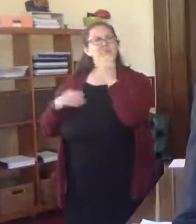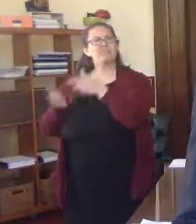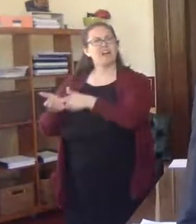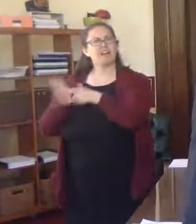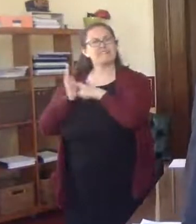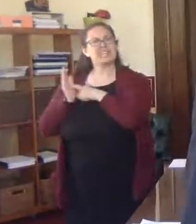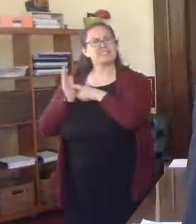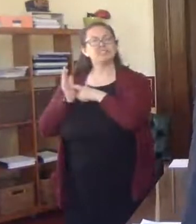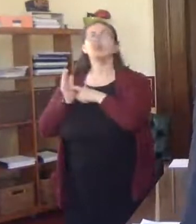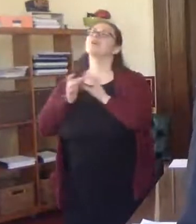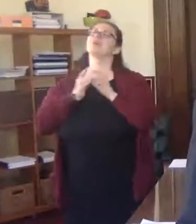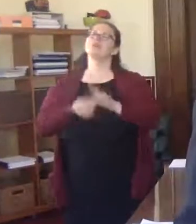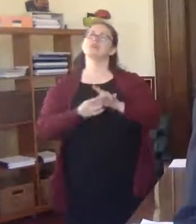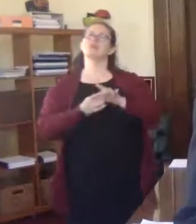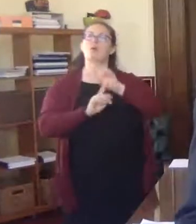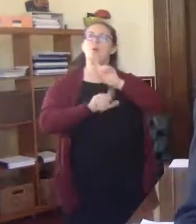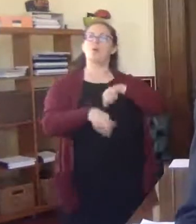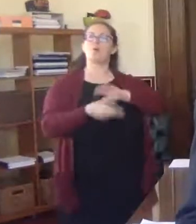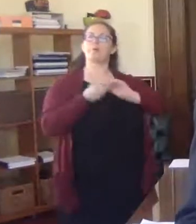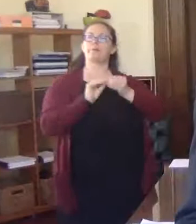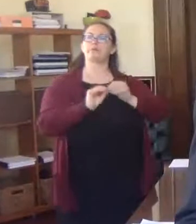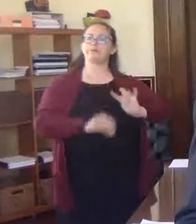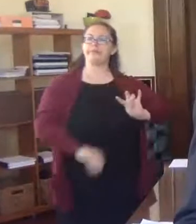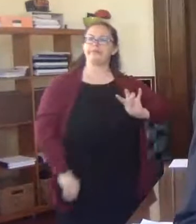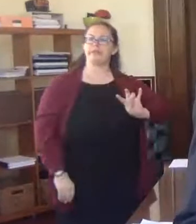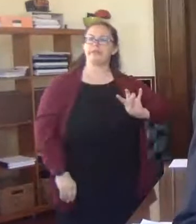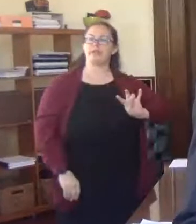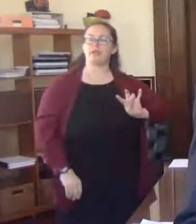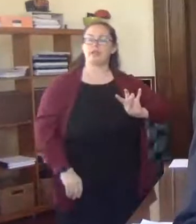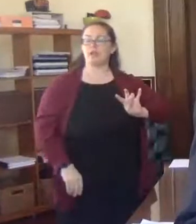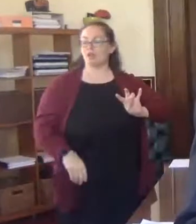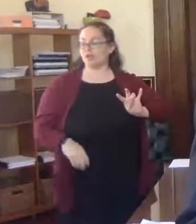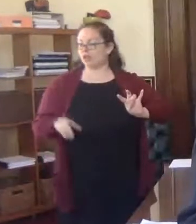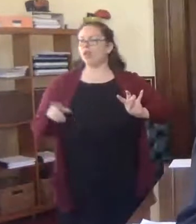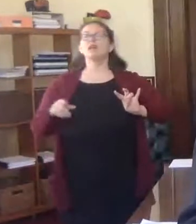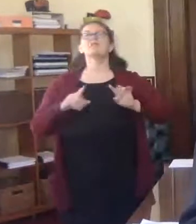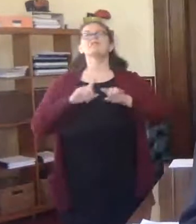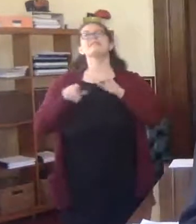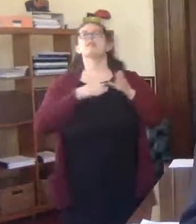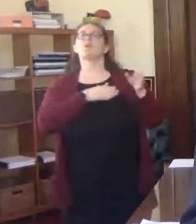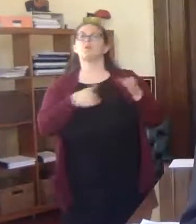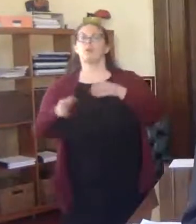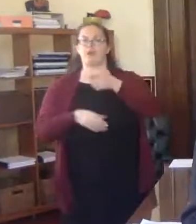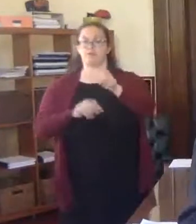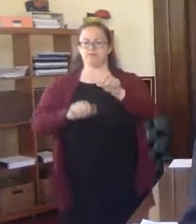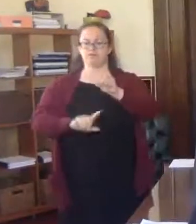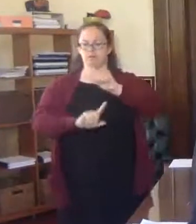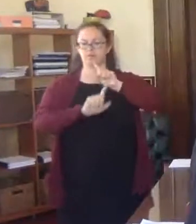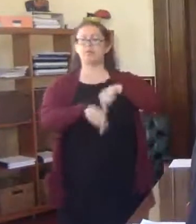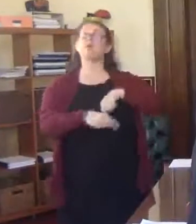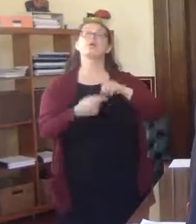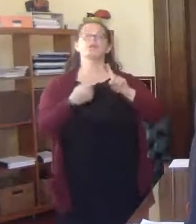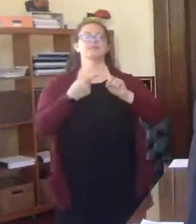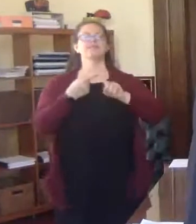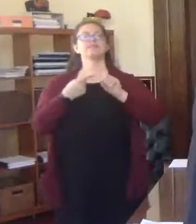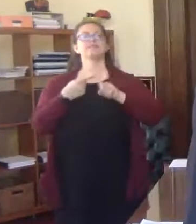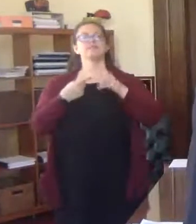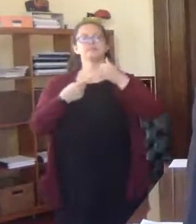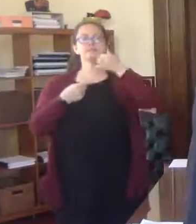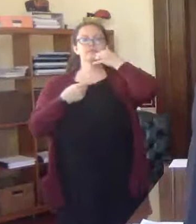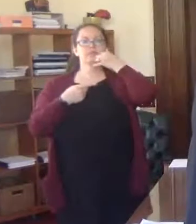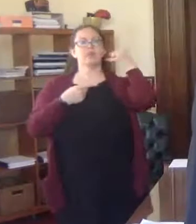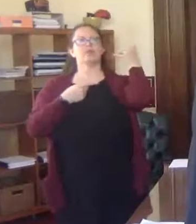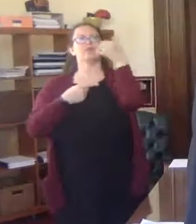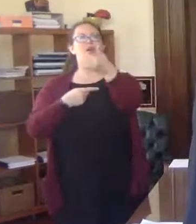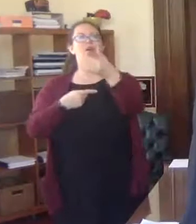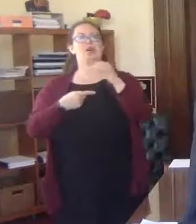order number 7, there are different mechanisms that individual can report. So they can report, one, by calling the Citizen